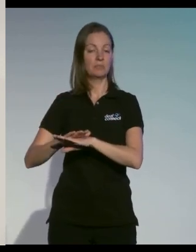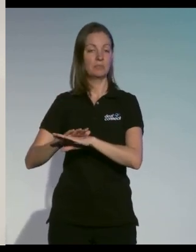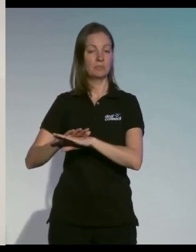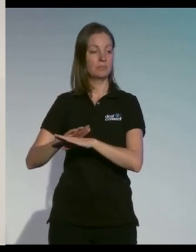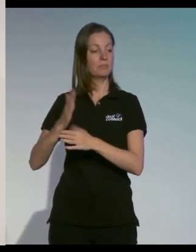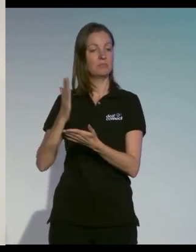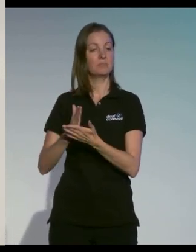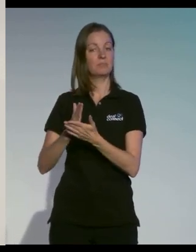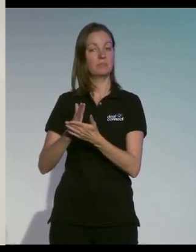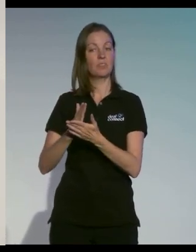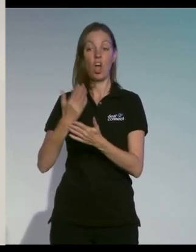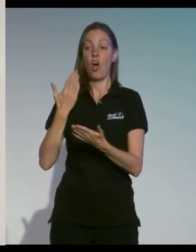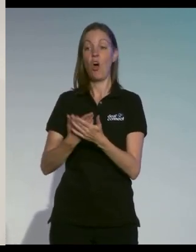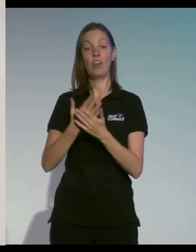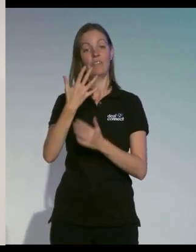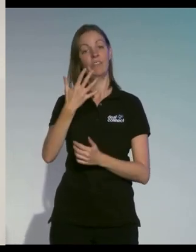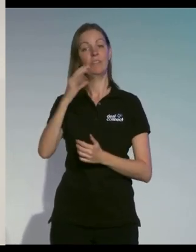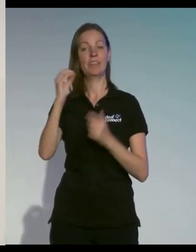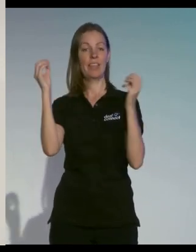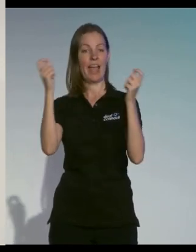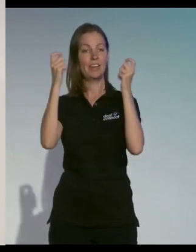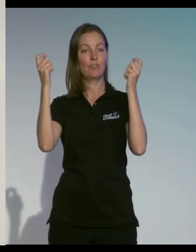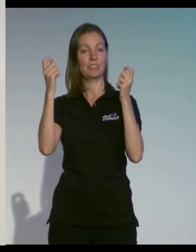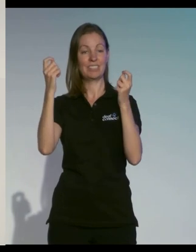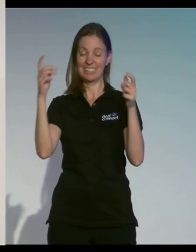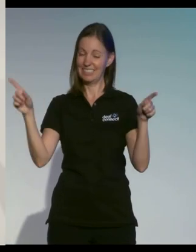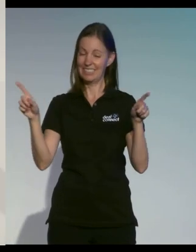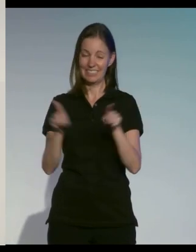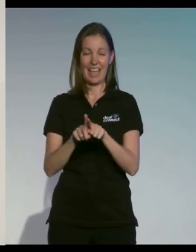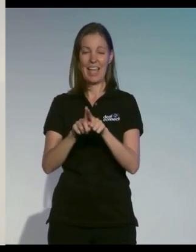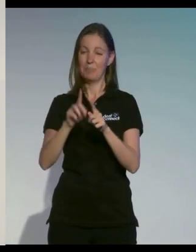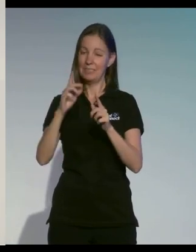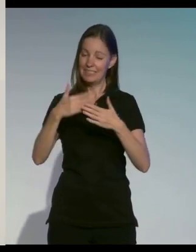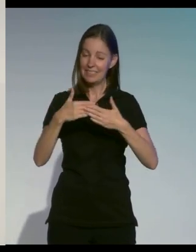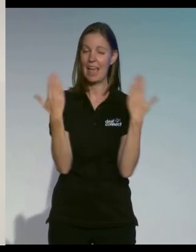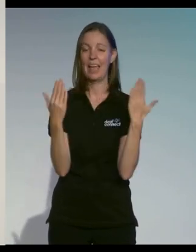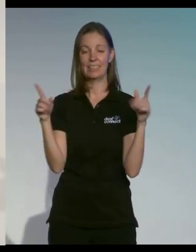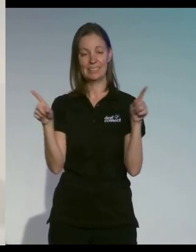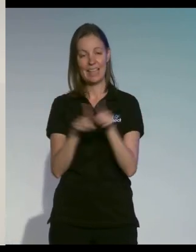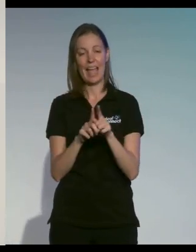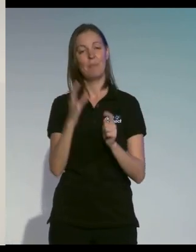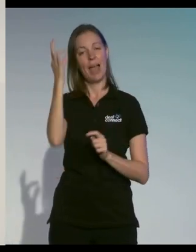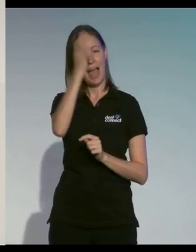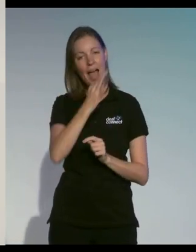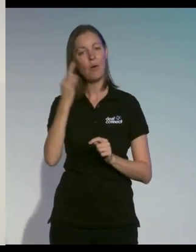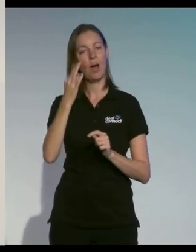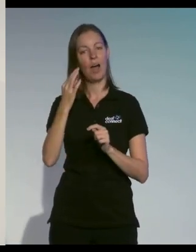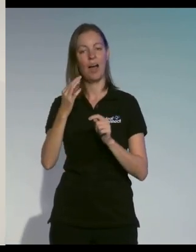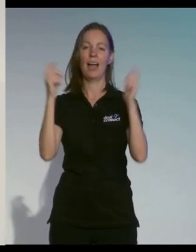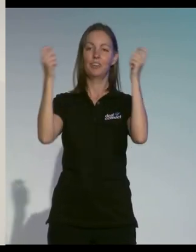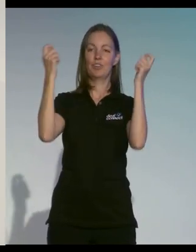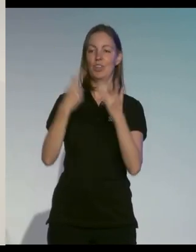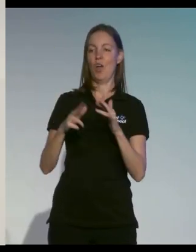married on the 50th anniversary to the day and the hour that we had first met, just